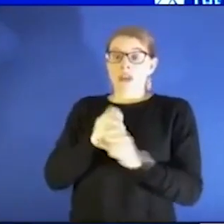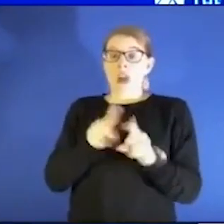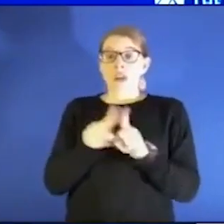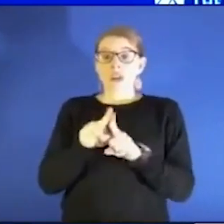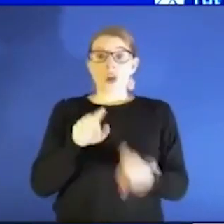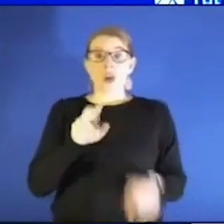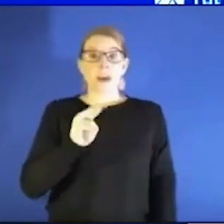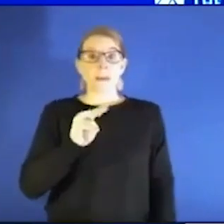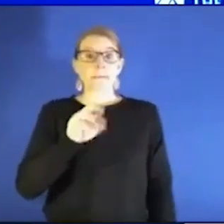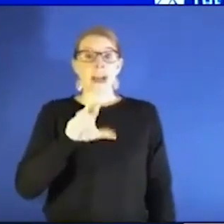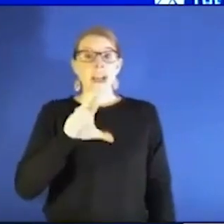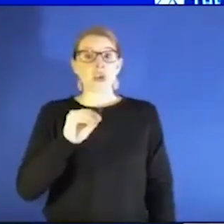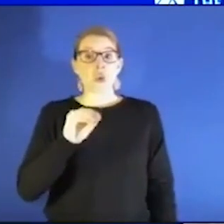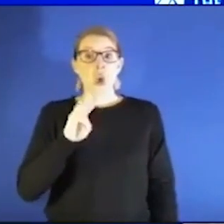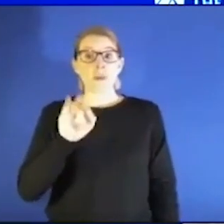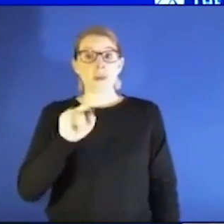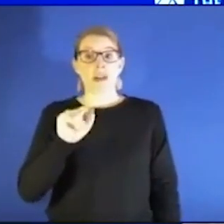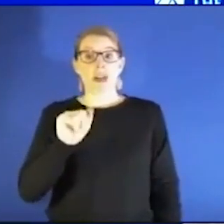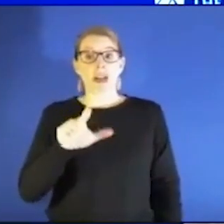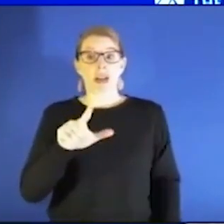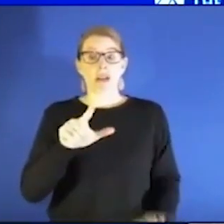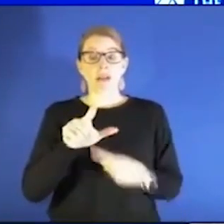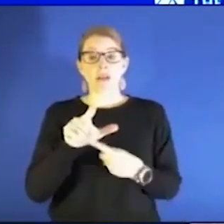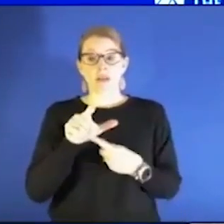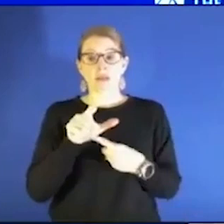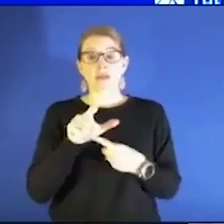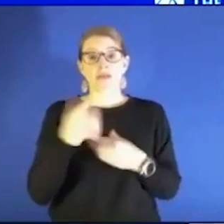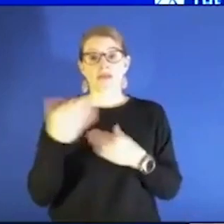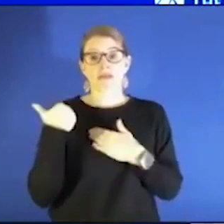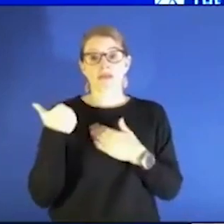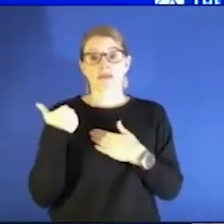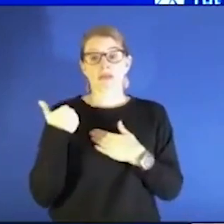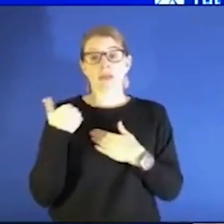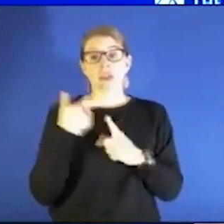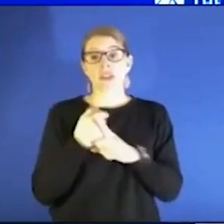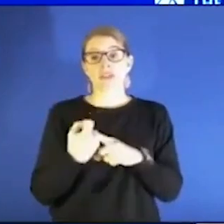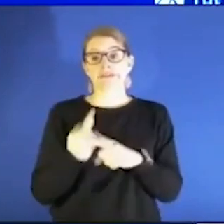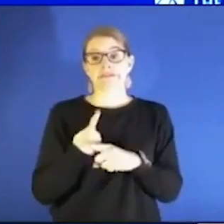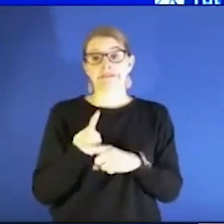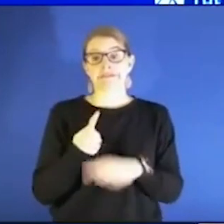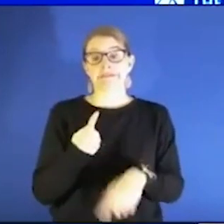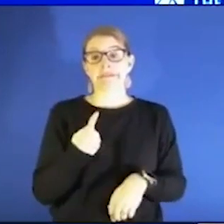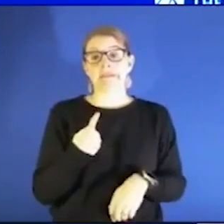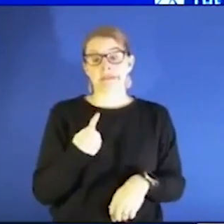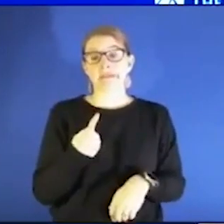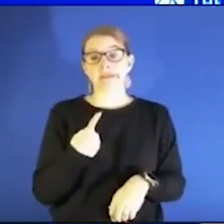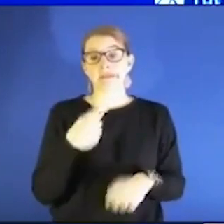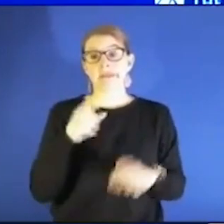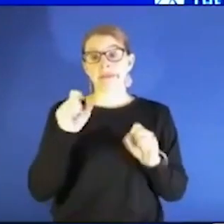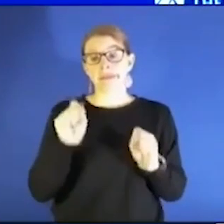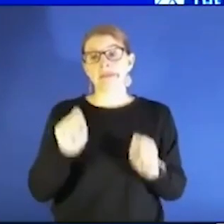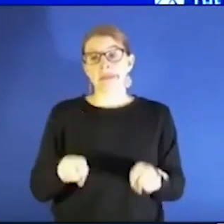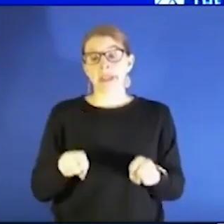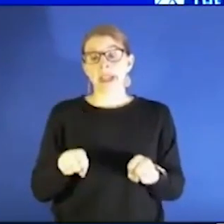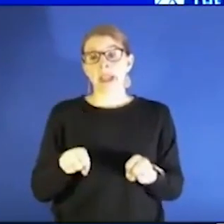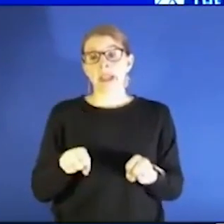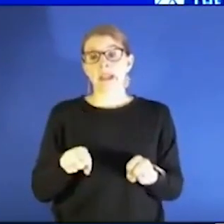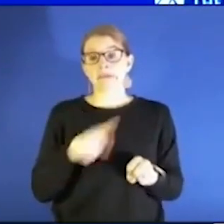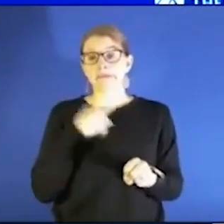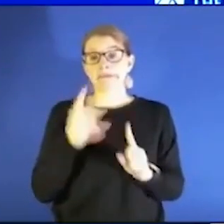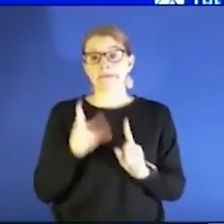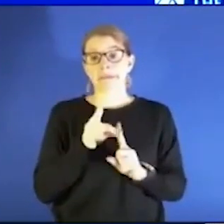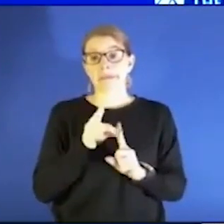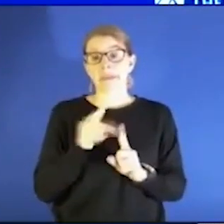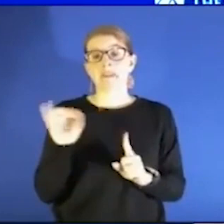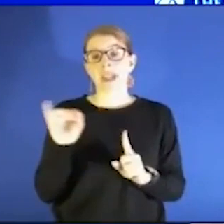get antibiotics, you have that risk of getting this infection. So that's why it is very important for whoever